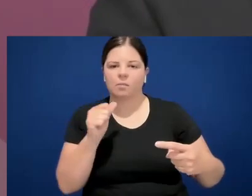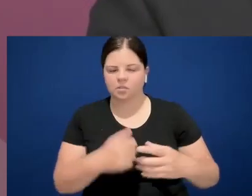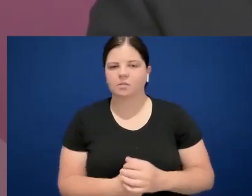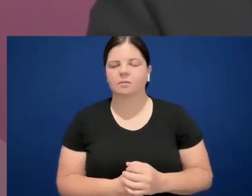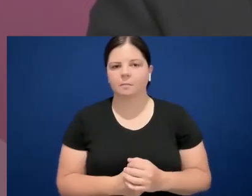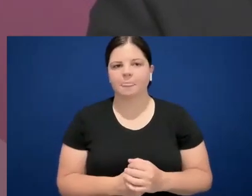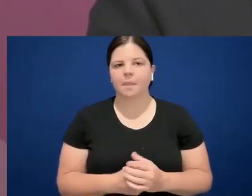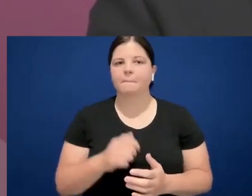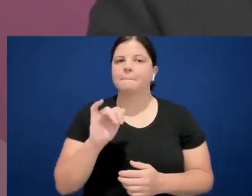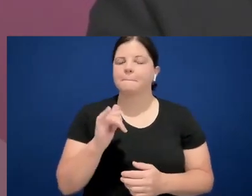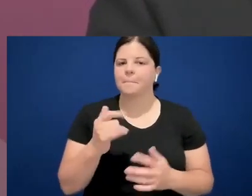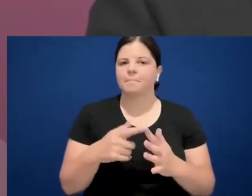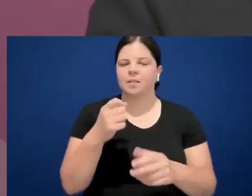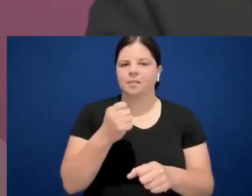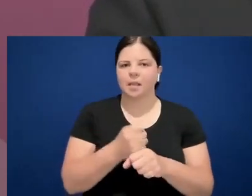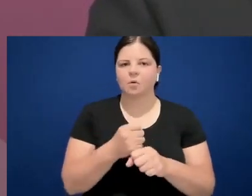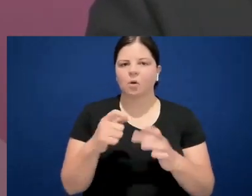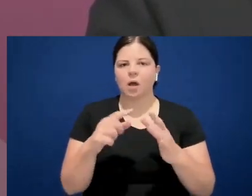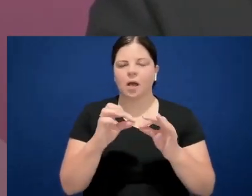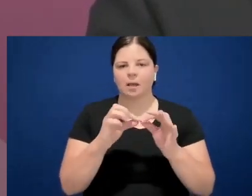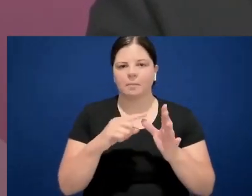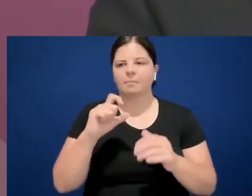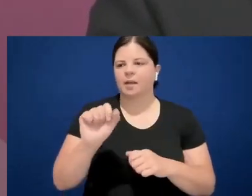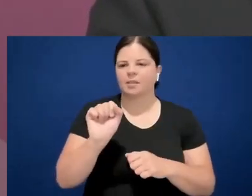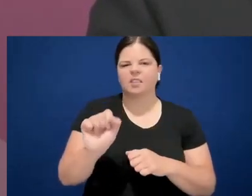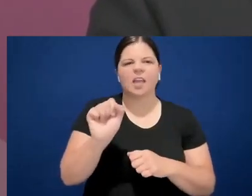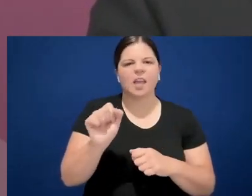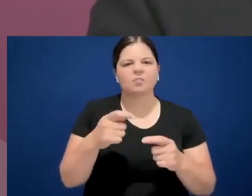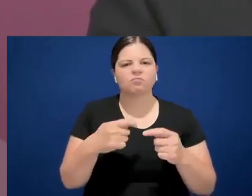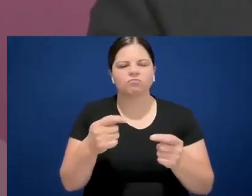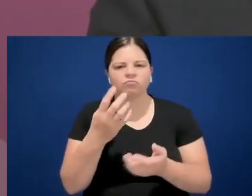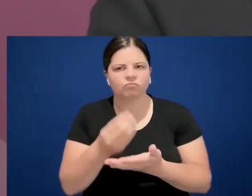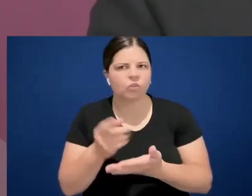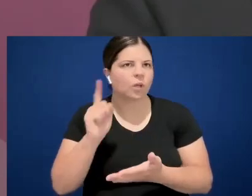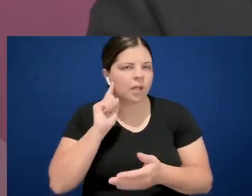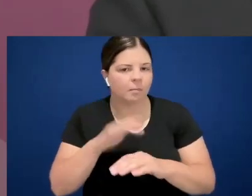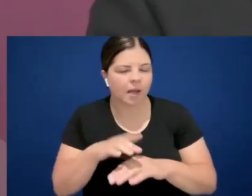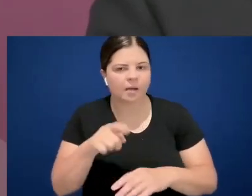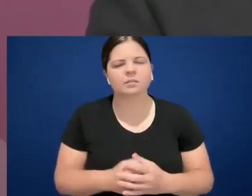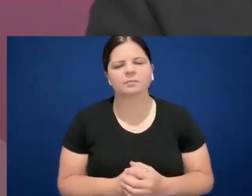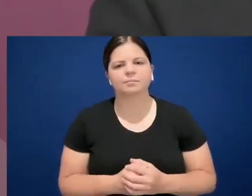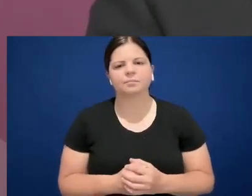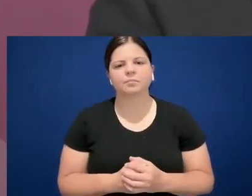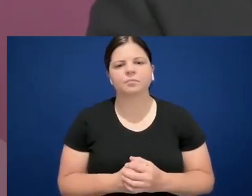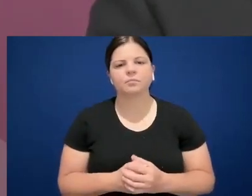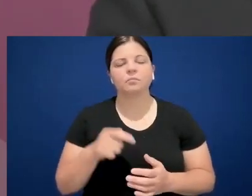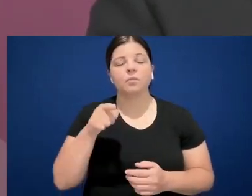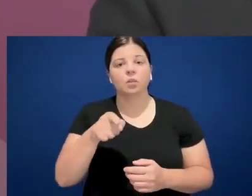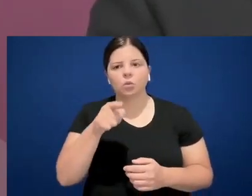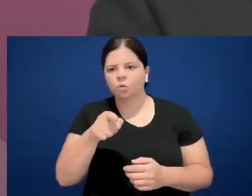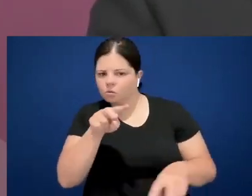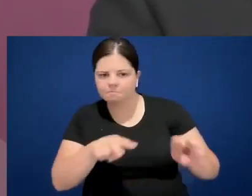this might include some of the IBAC's resources that you hear about today. How well do the integrity risks we